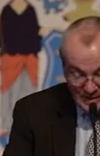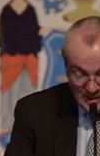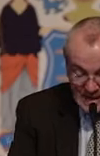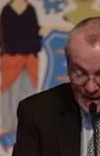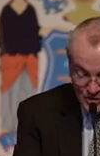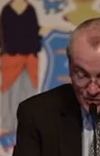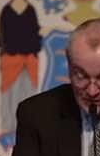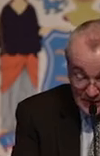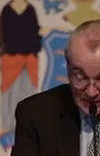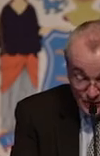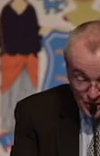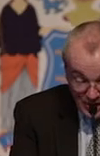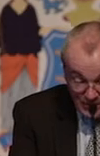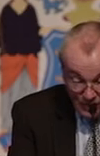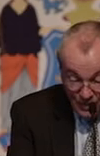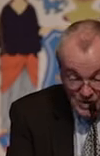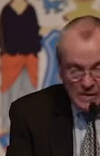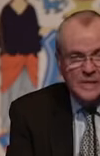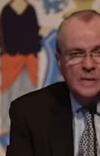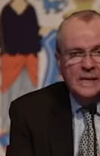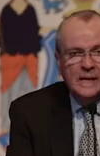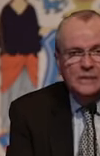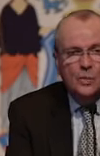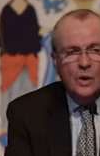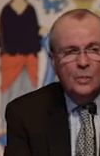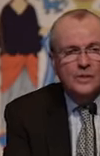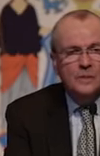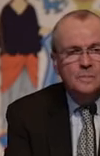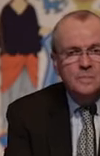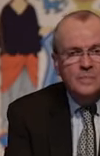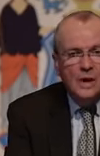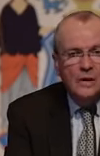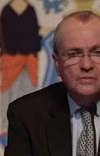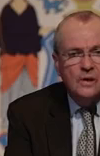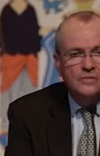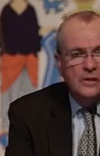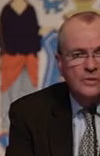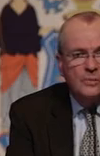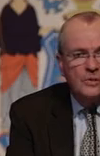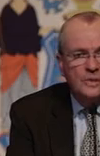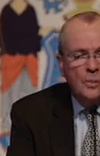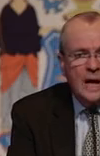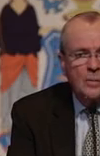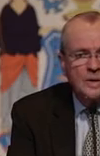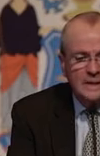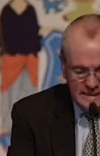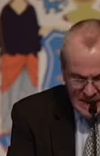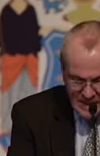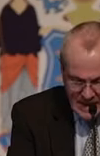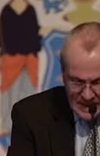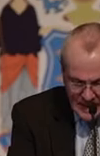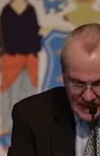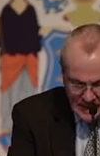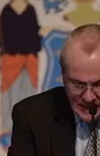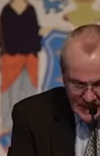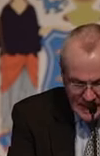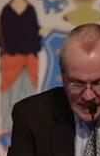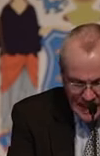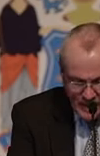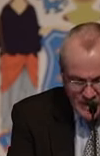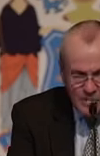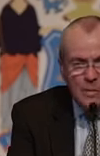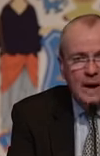jaw-dropping, natural gem, and we want to do everything we can to work with our friends both in Wildwood and in Cape May County.